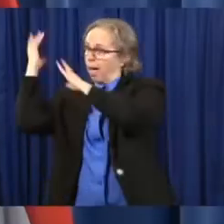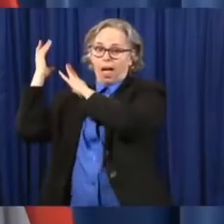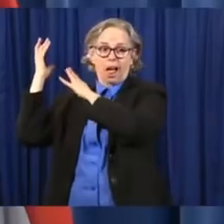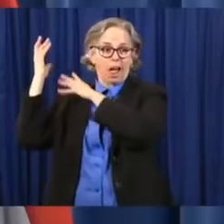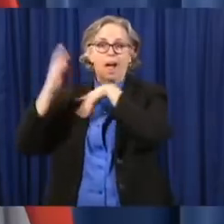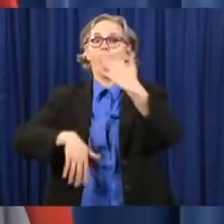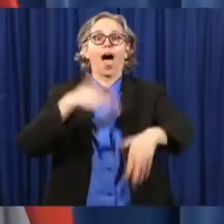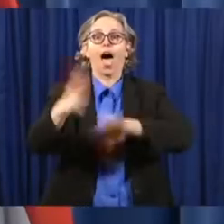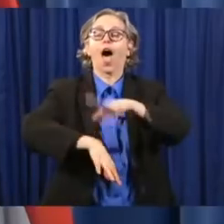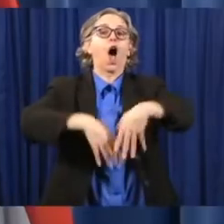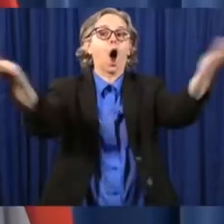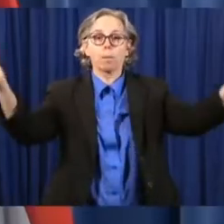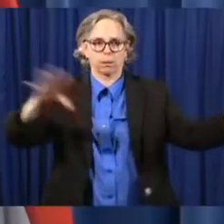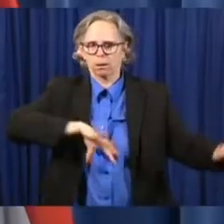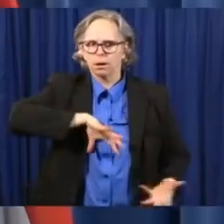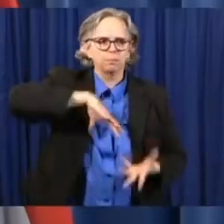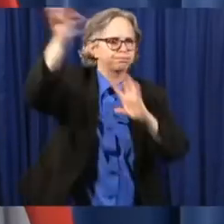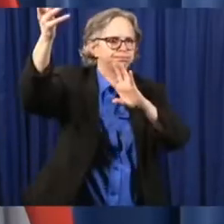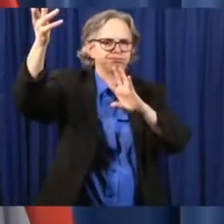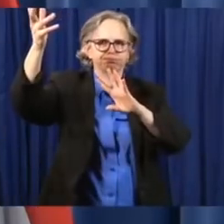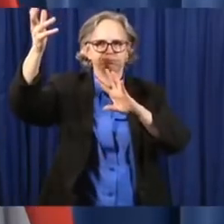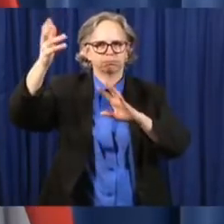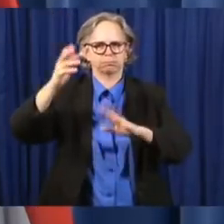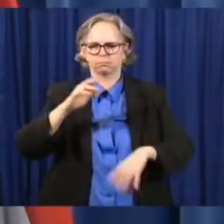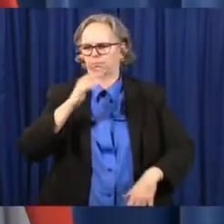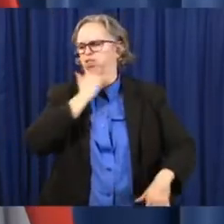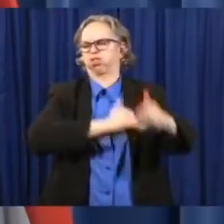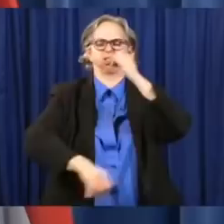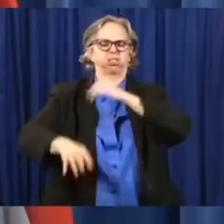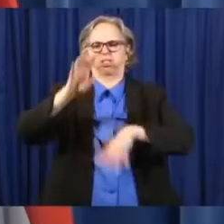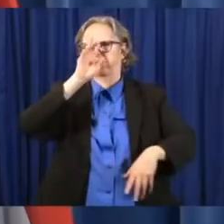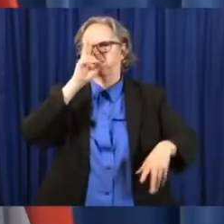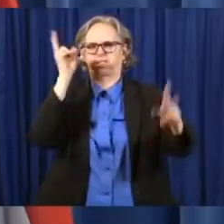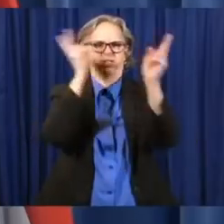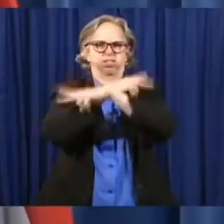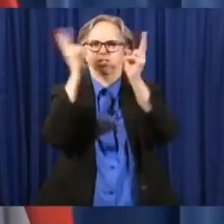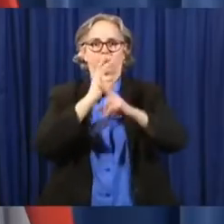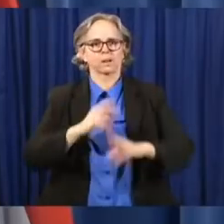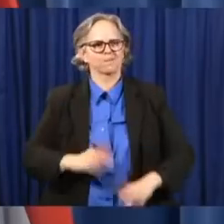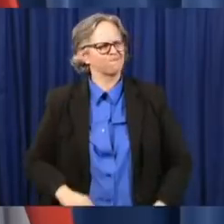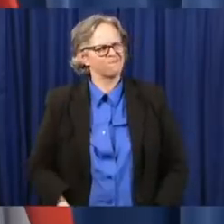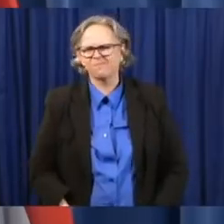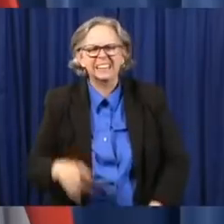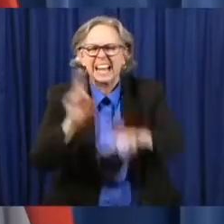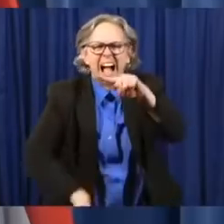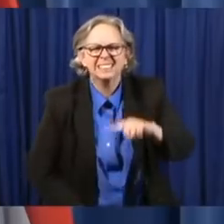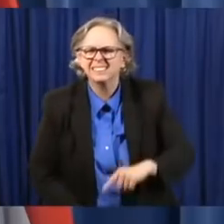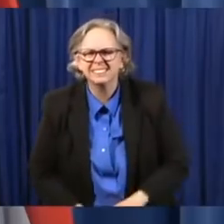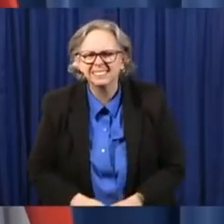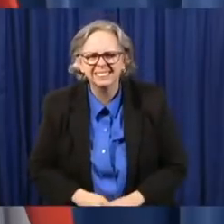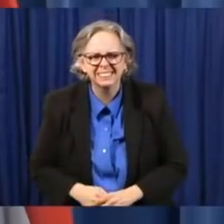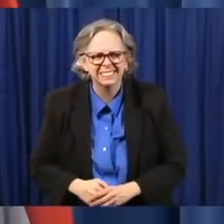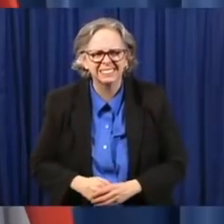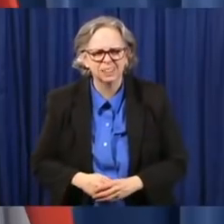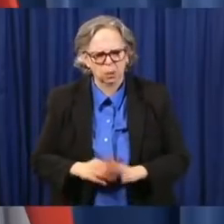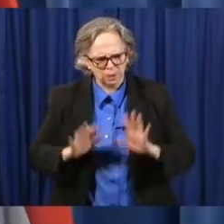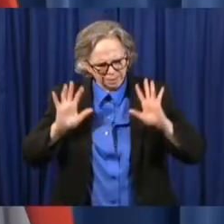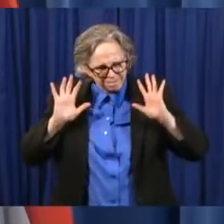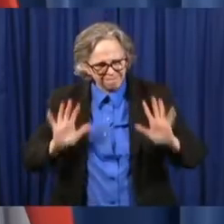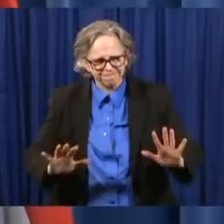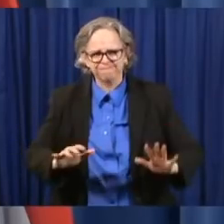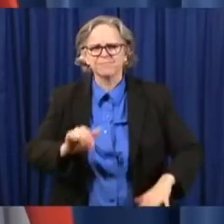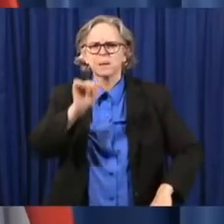carelessly, recklessly. That cannot occur until this is over with and we